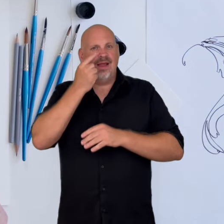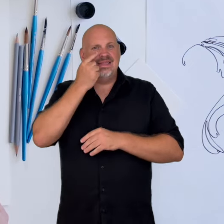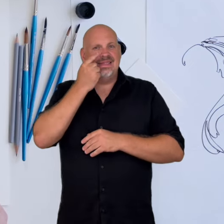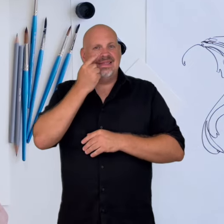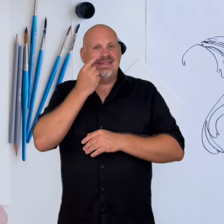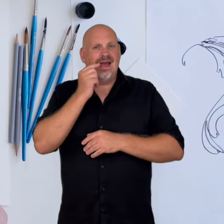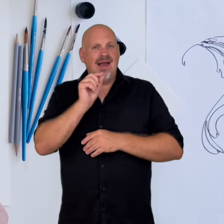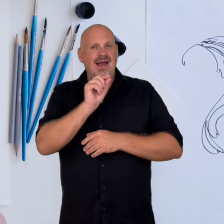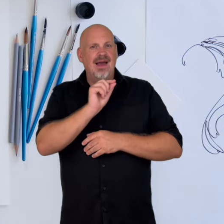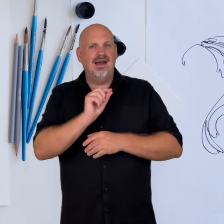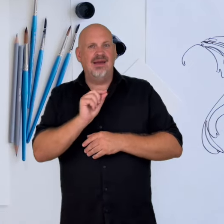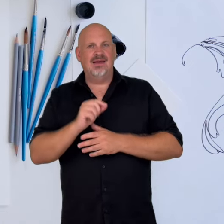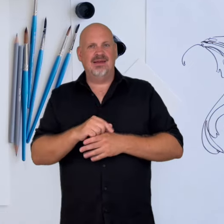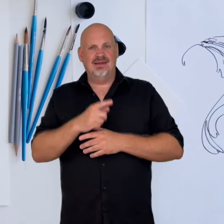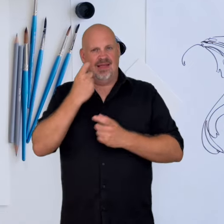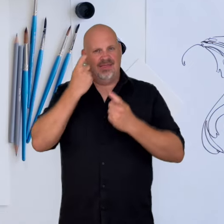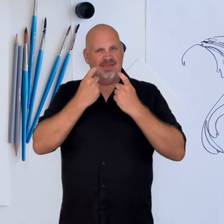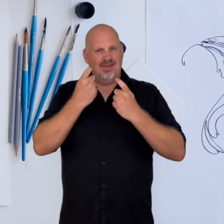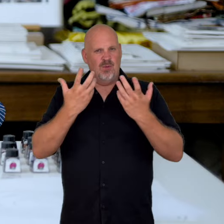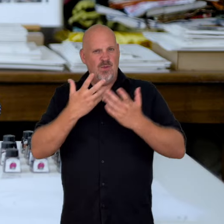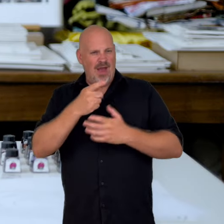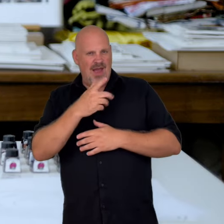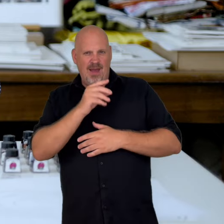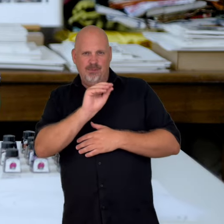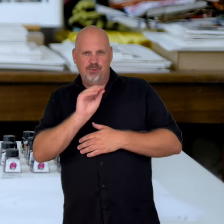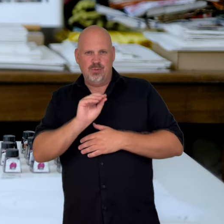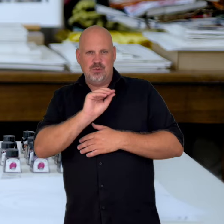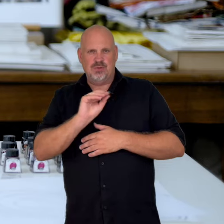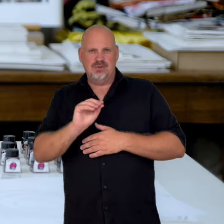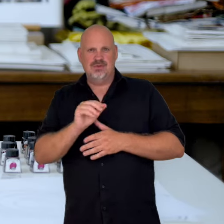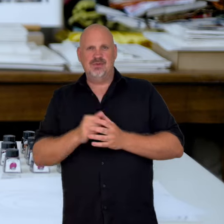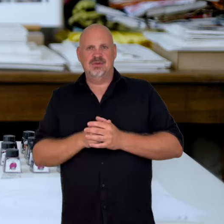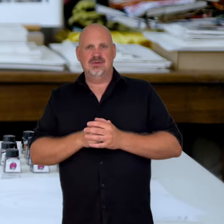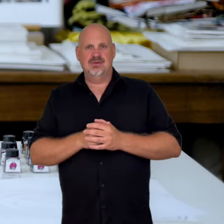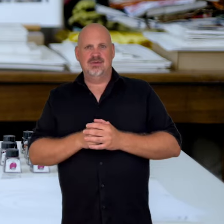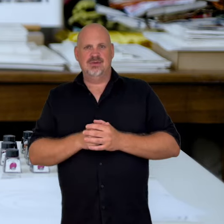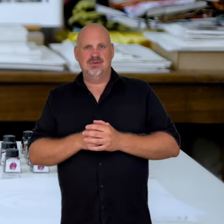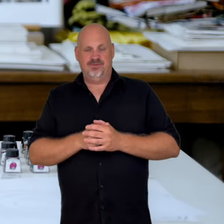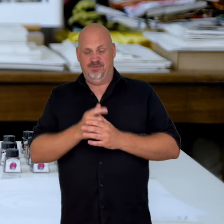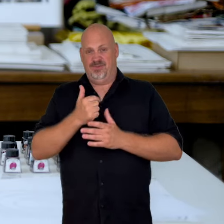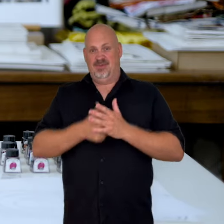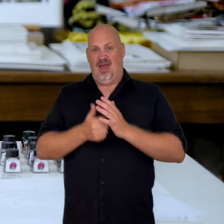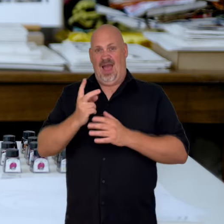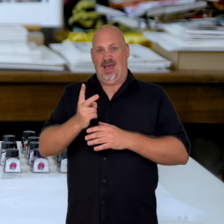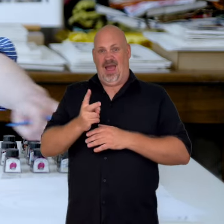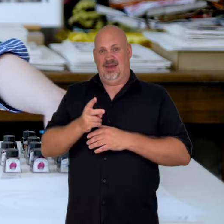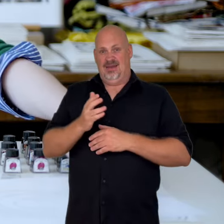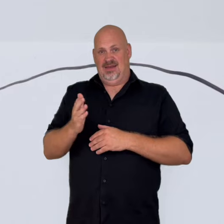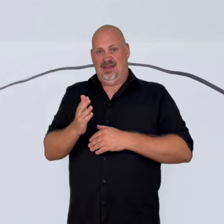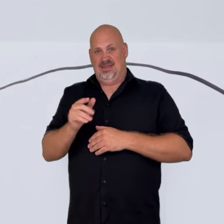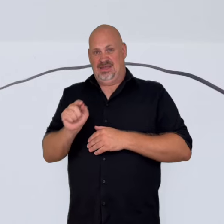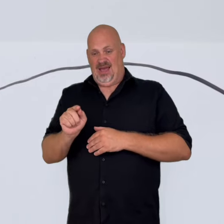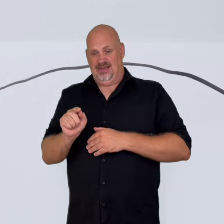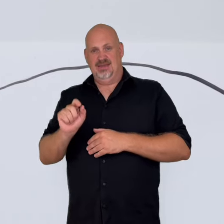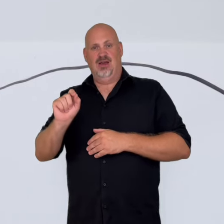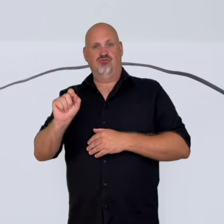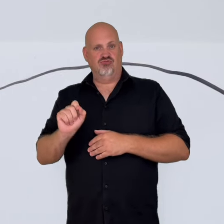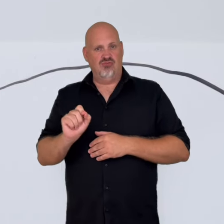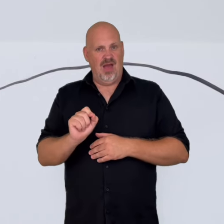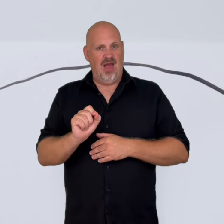patterns inside, and I think that's a really nice way to develop your paisley. So seeing on here